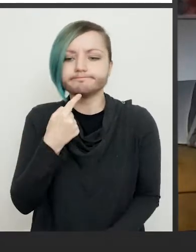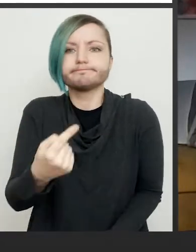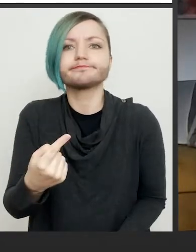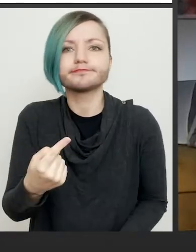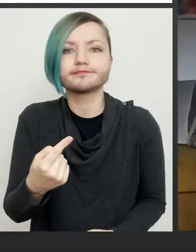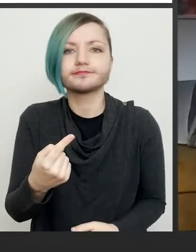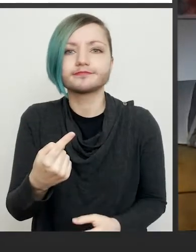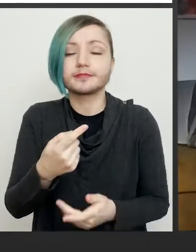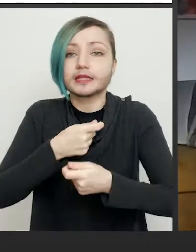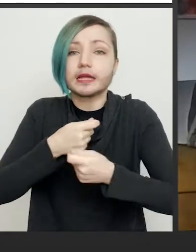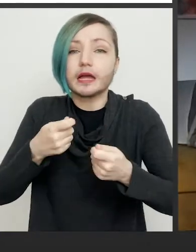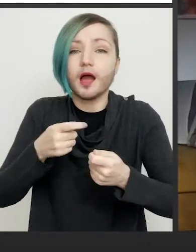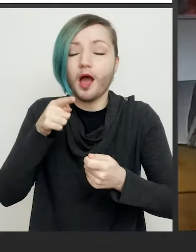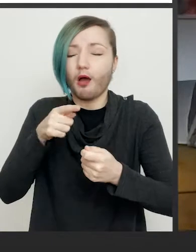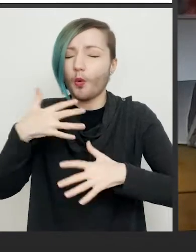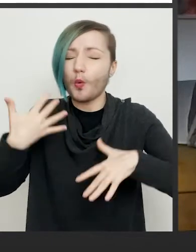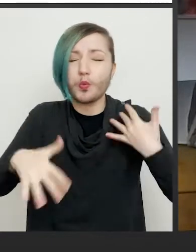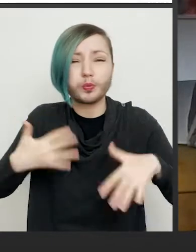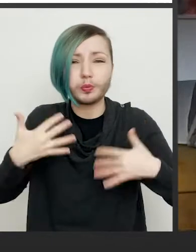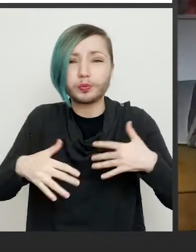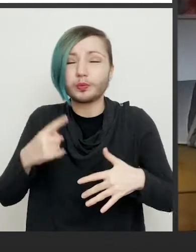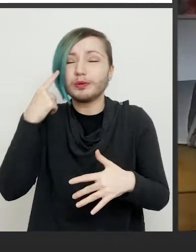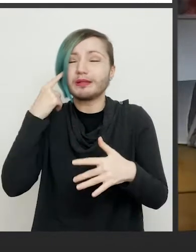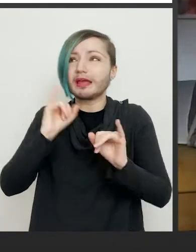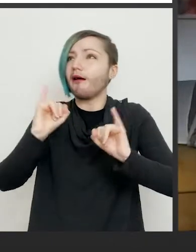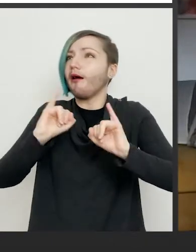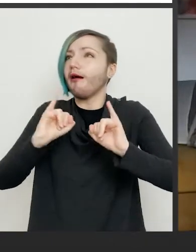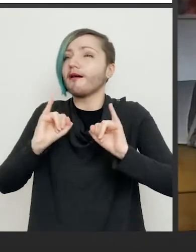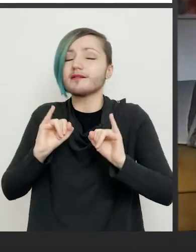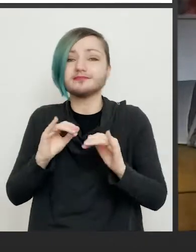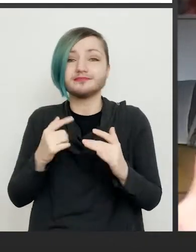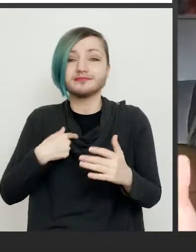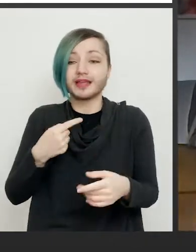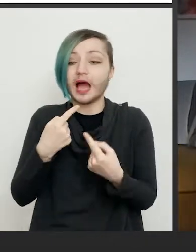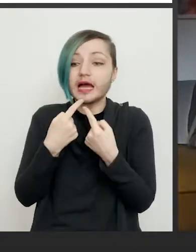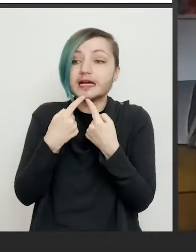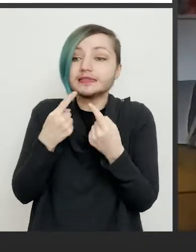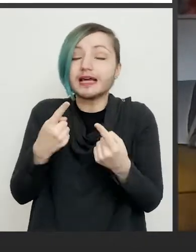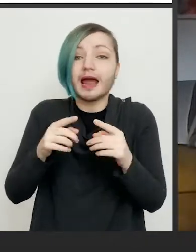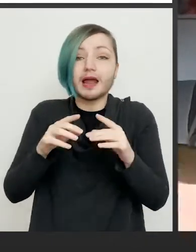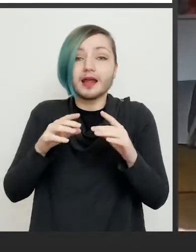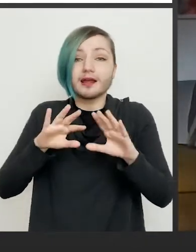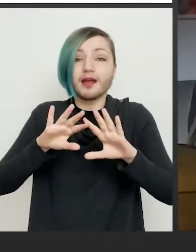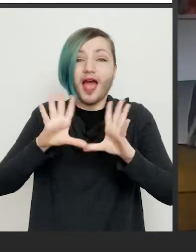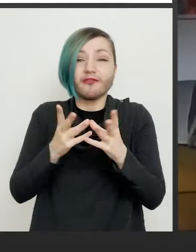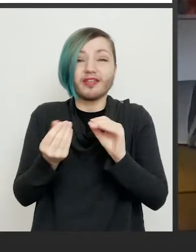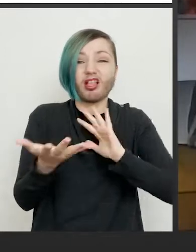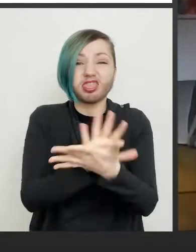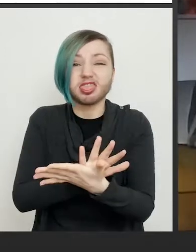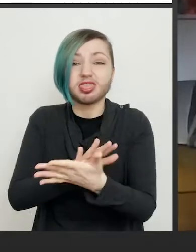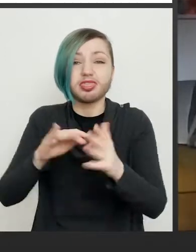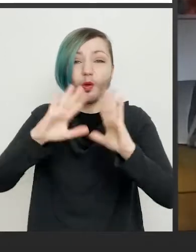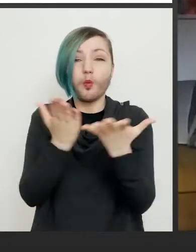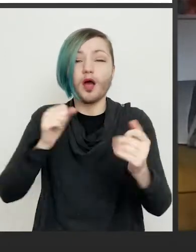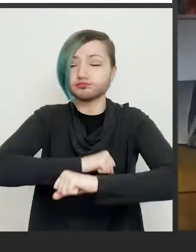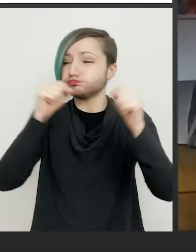still like the most excruciating thing you can think of. And you think, everything's going to fall apart and the world is going to explode and everything's going to be really